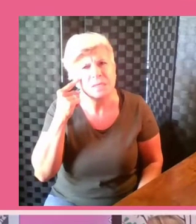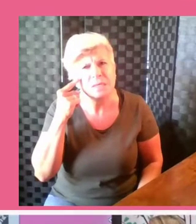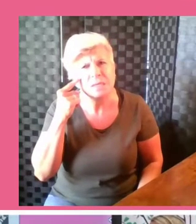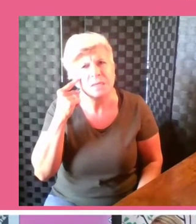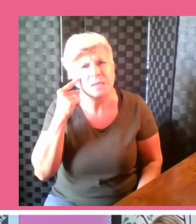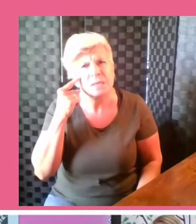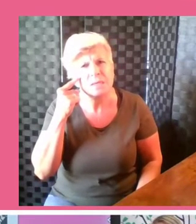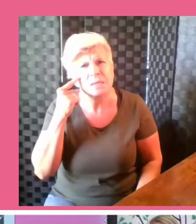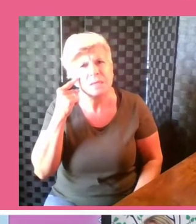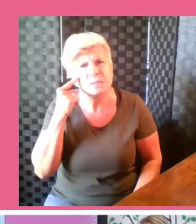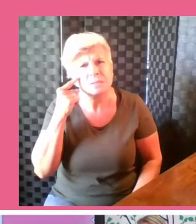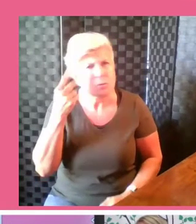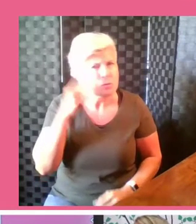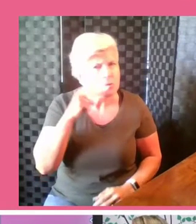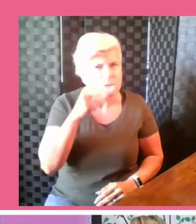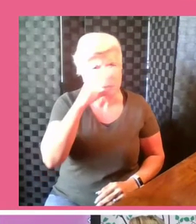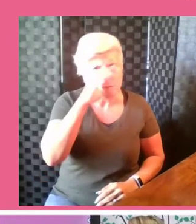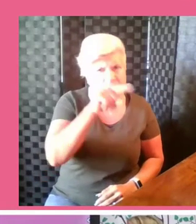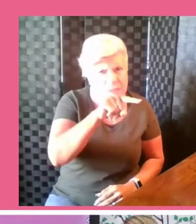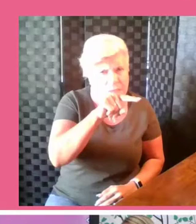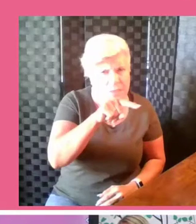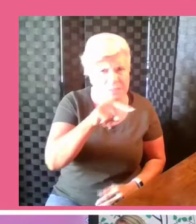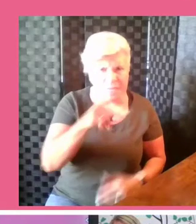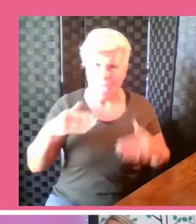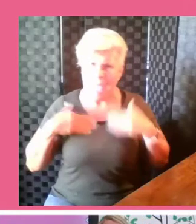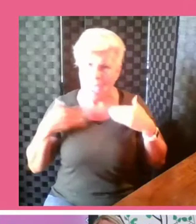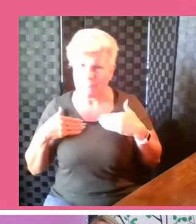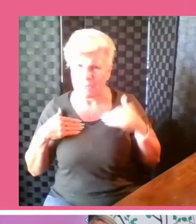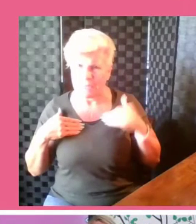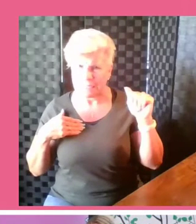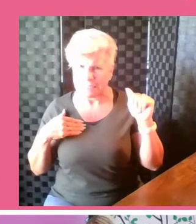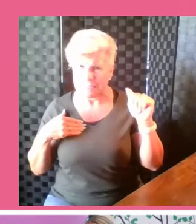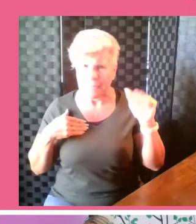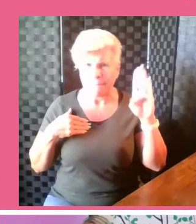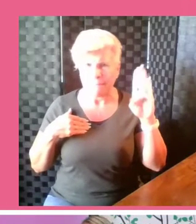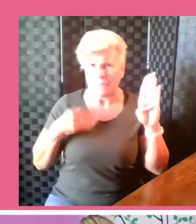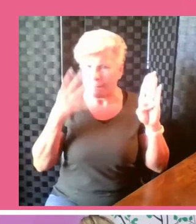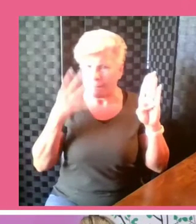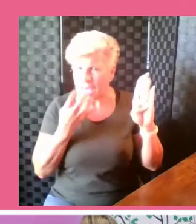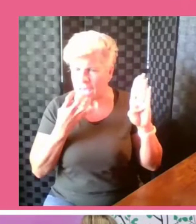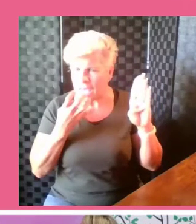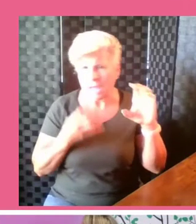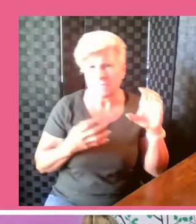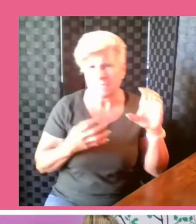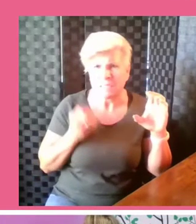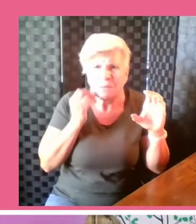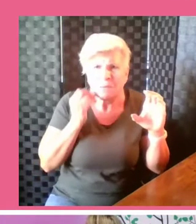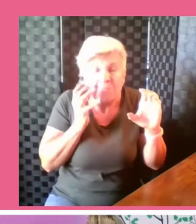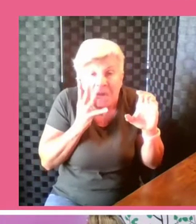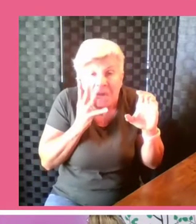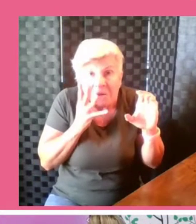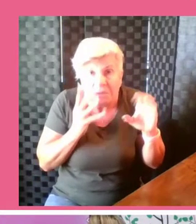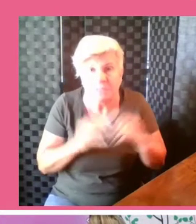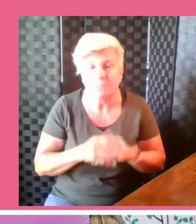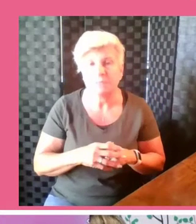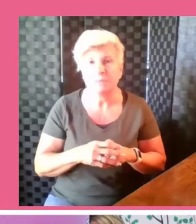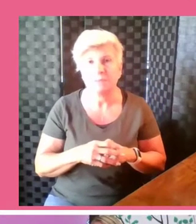Do you think she's happy, B, mad, or C, embarrassed?